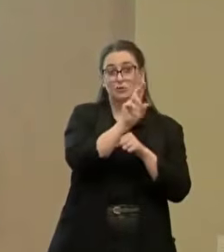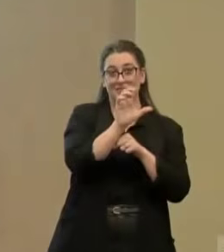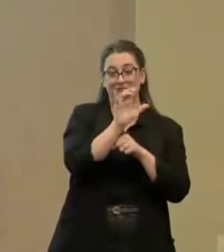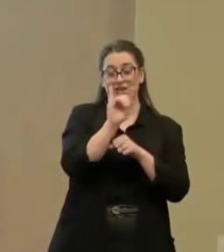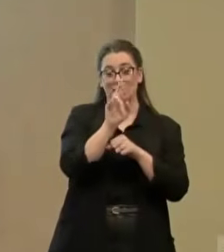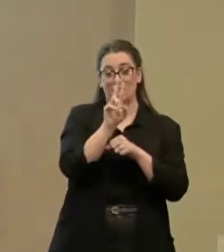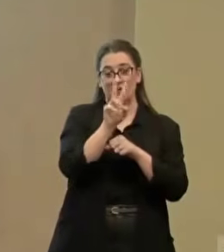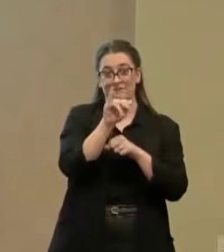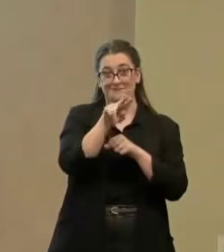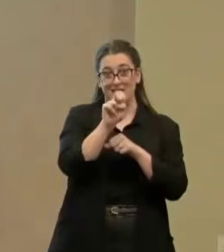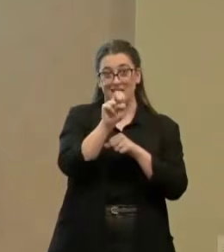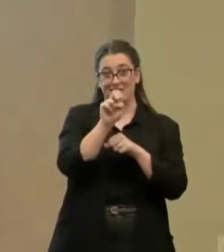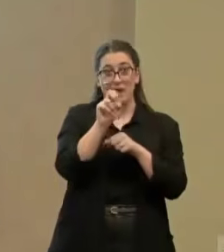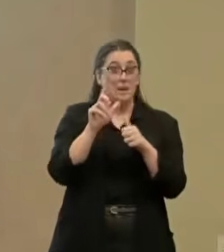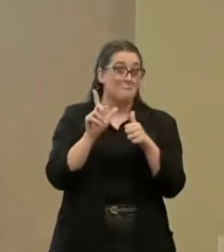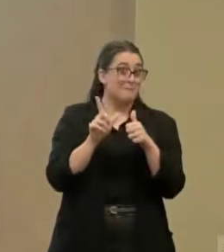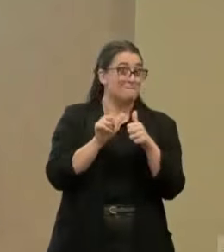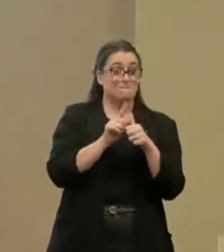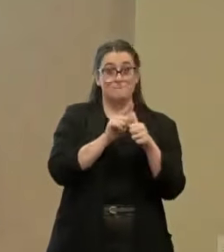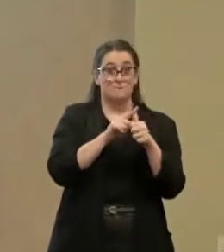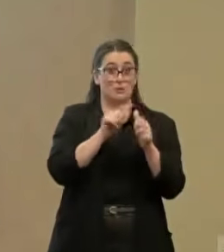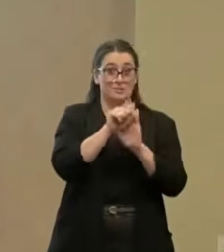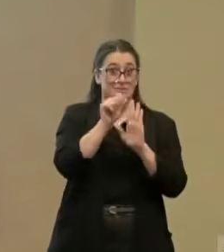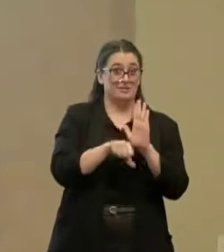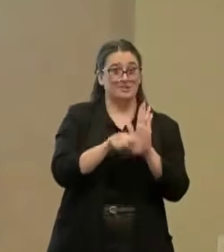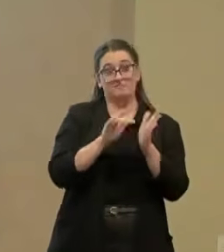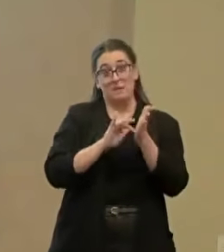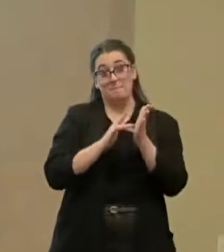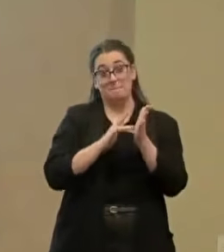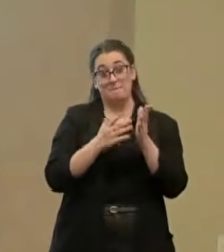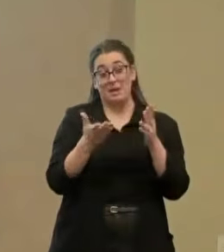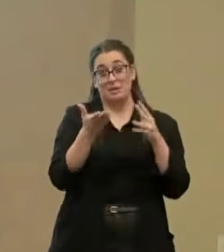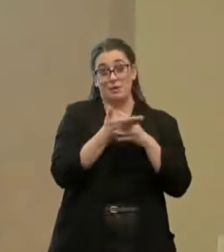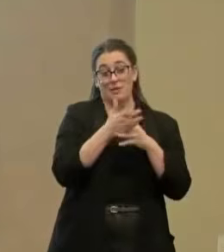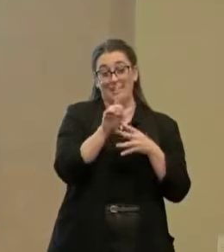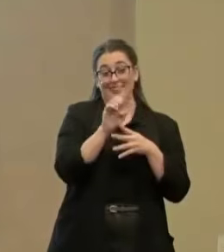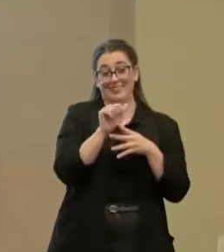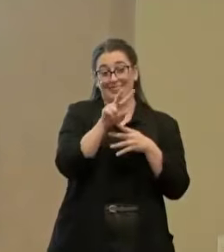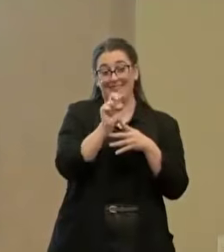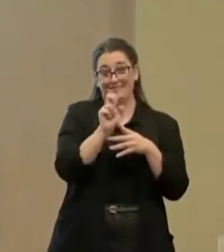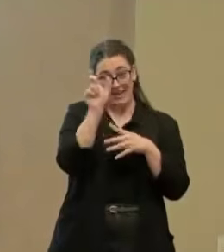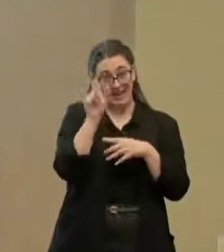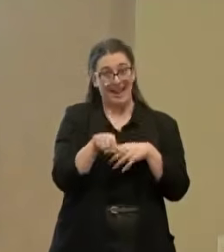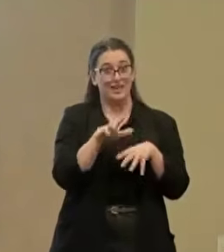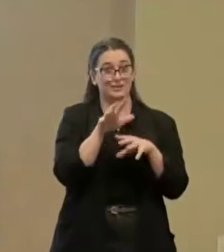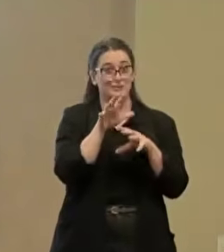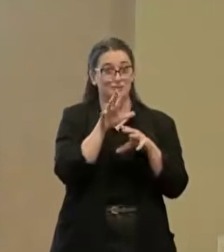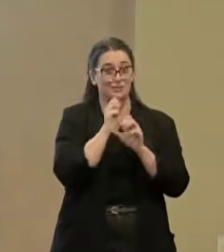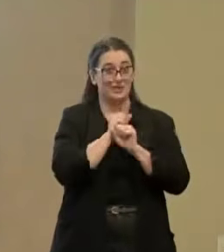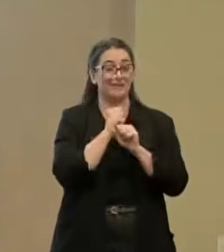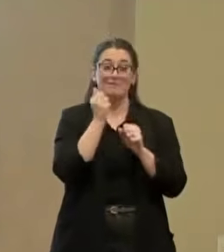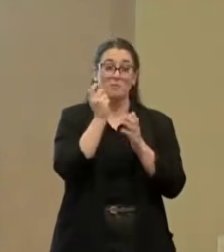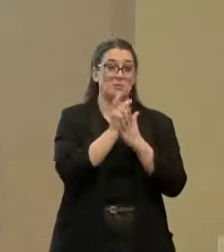first quarter there, I had to take medical leave. I was too sick to go. I had to get special approval from the entire